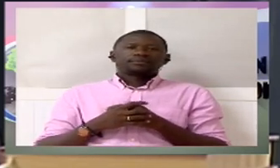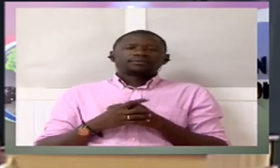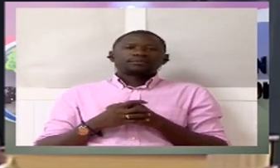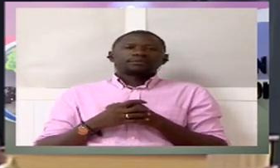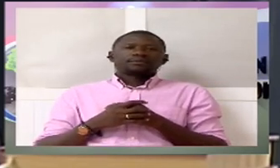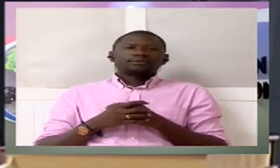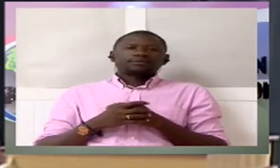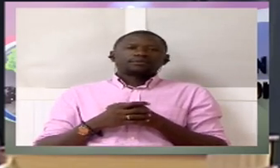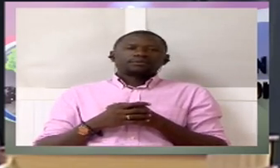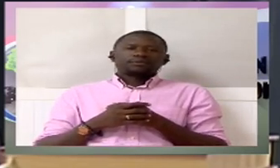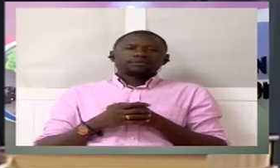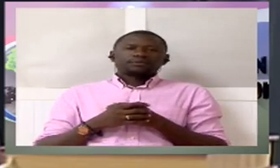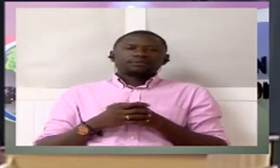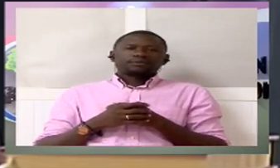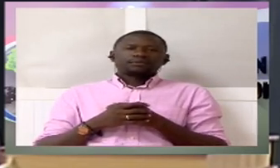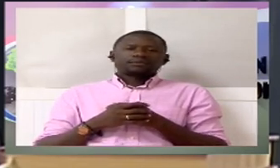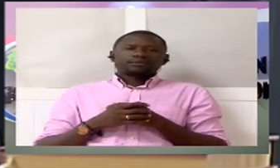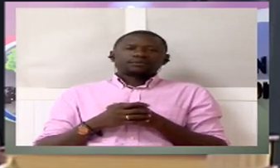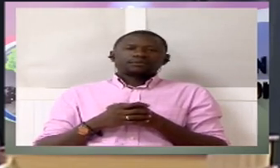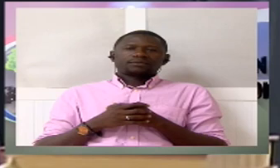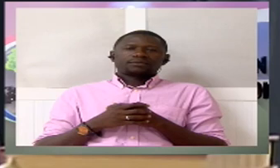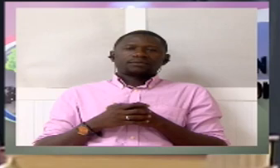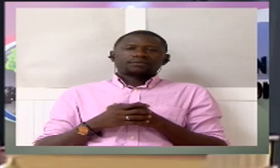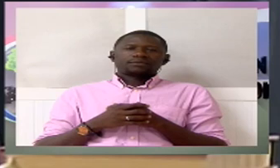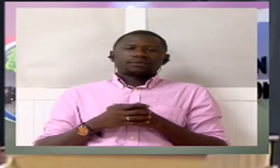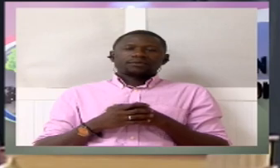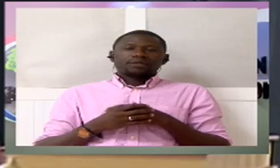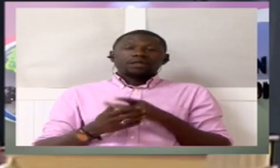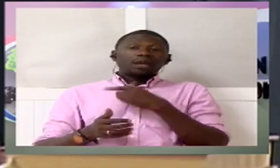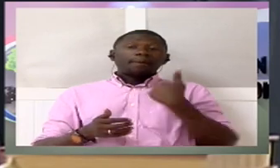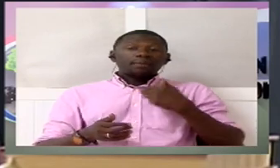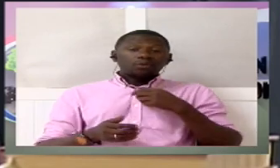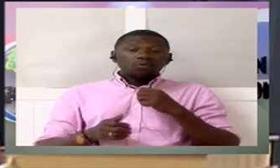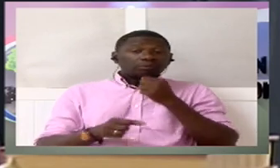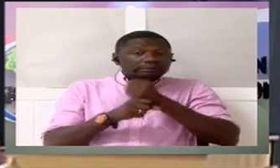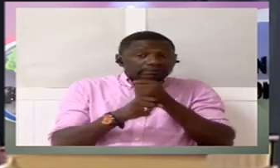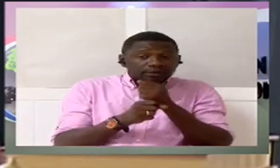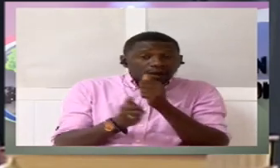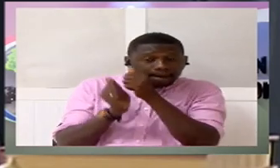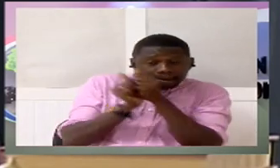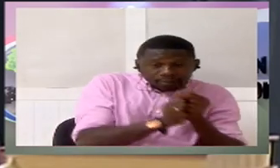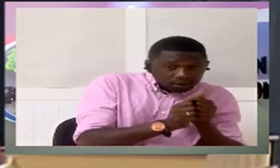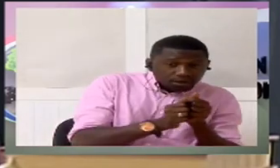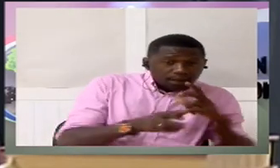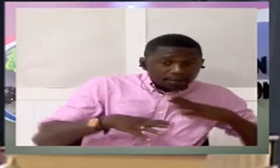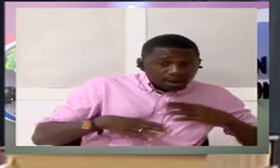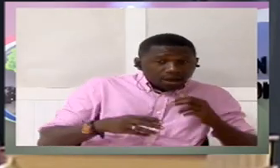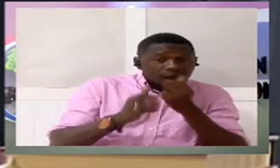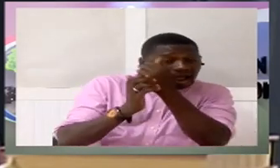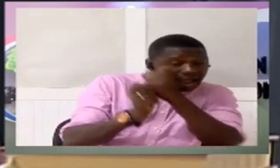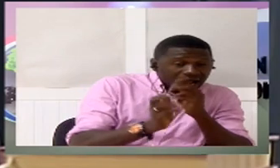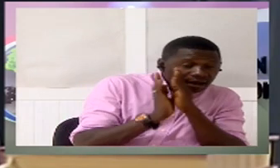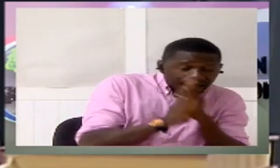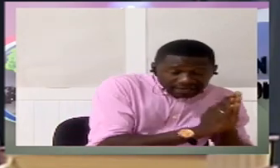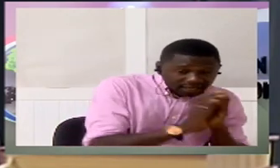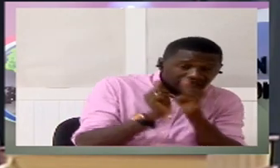kilingo bote kono ay baba fango kol ka fay ko nyine be kere those that set the ambush one of them left the group and called baba